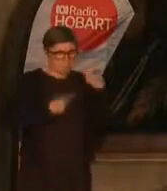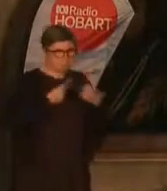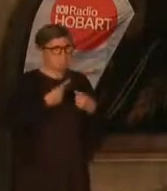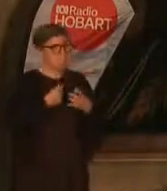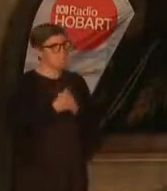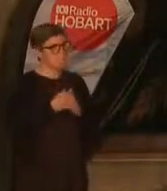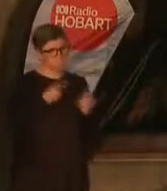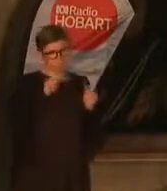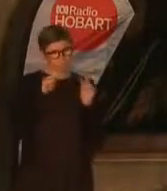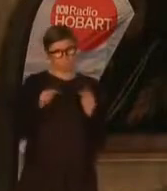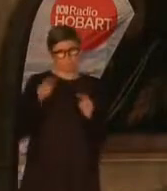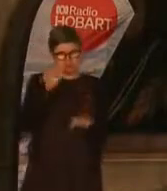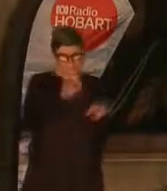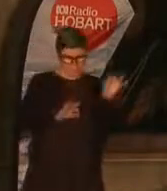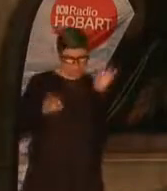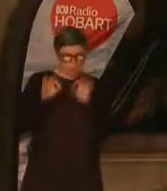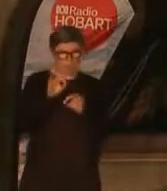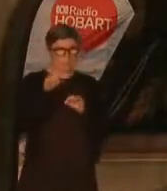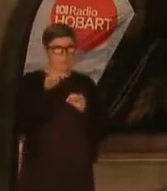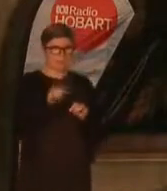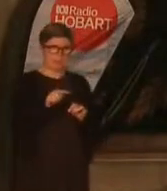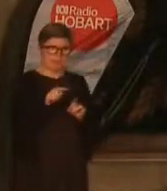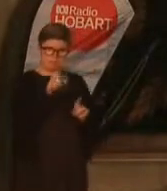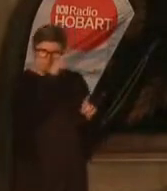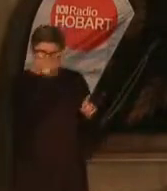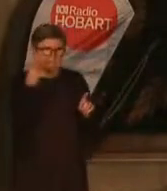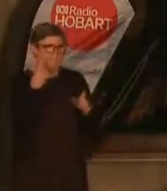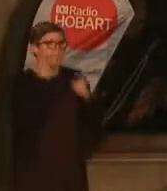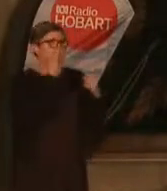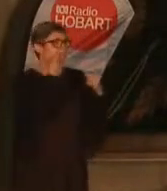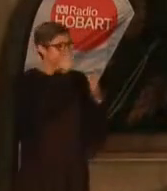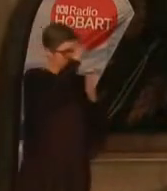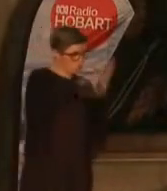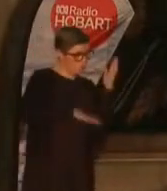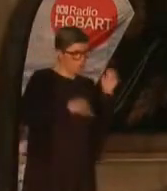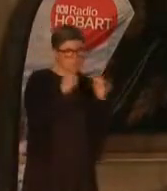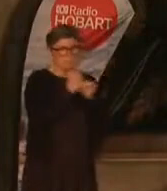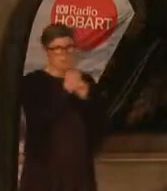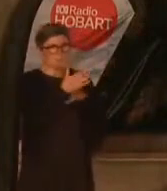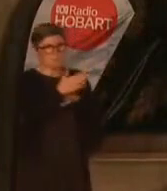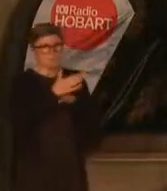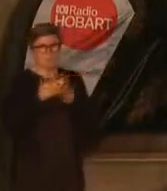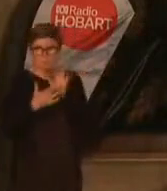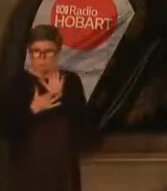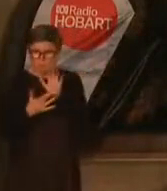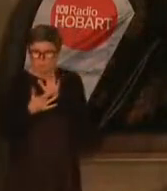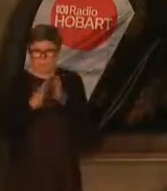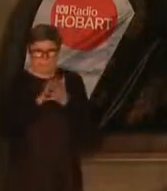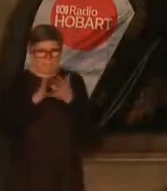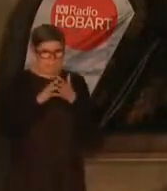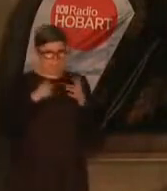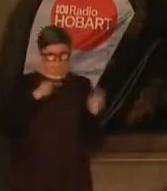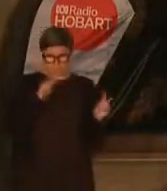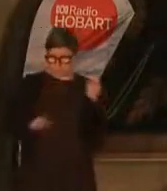at science as that pursuit of knowledge, the development of technologies and how we know and engage with the